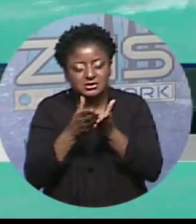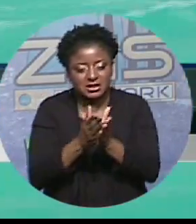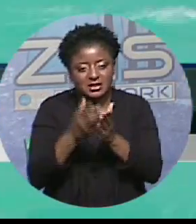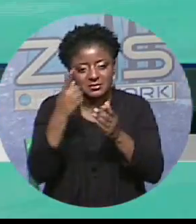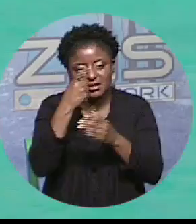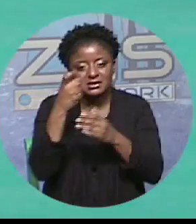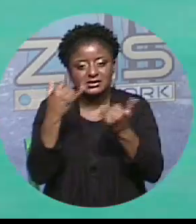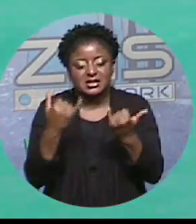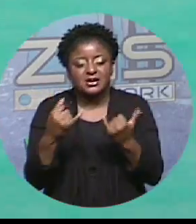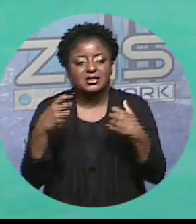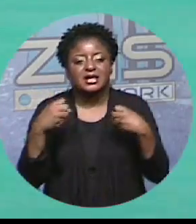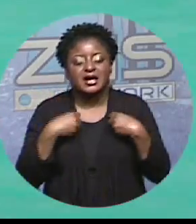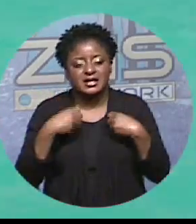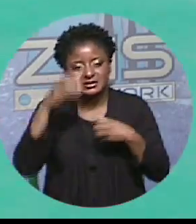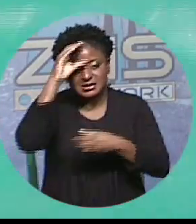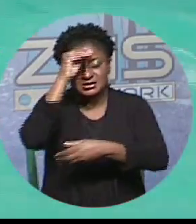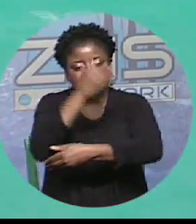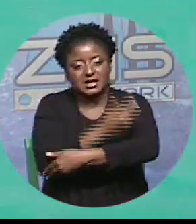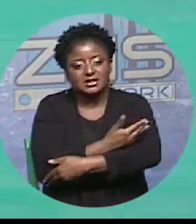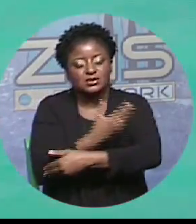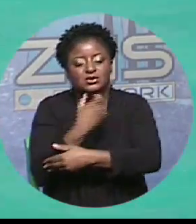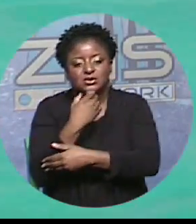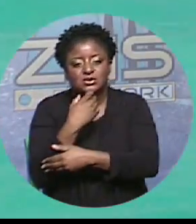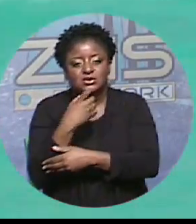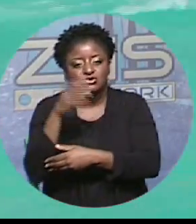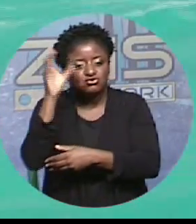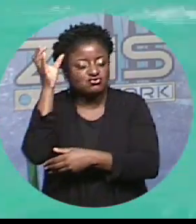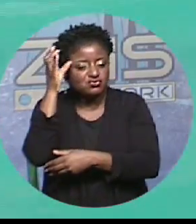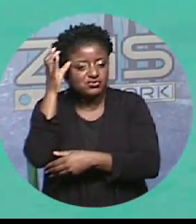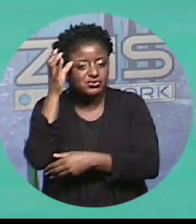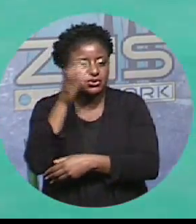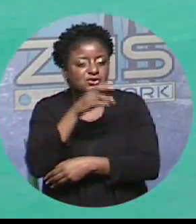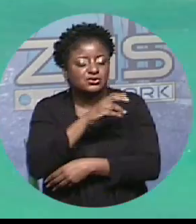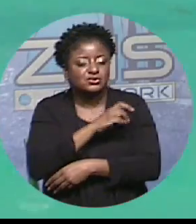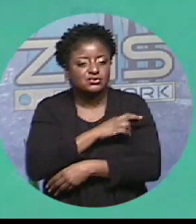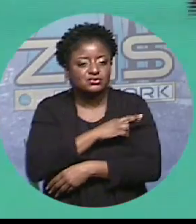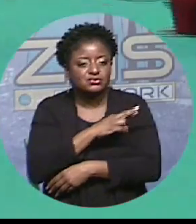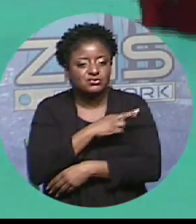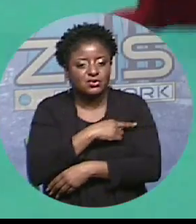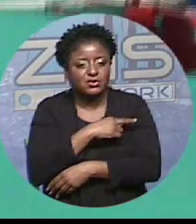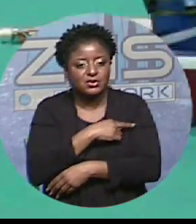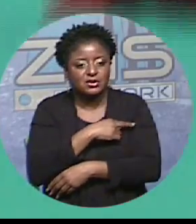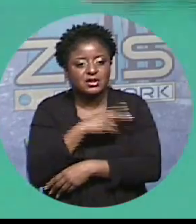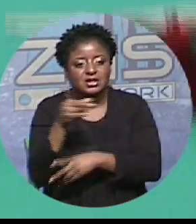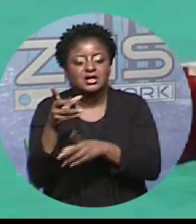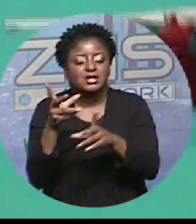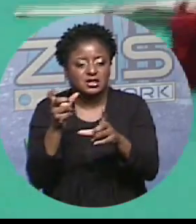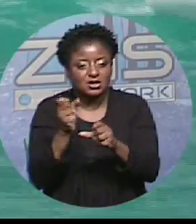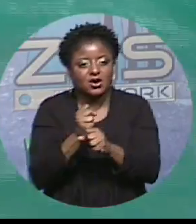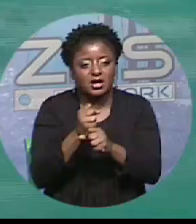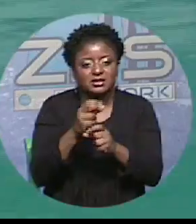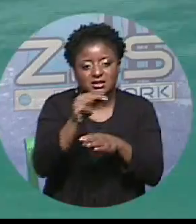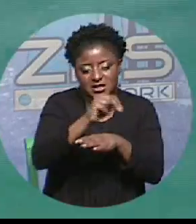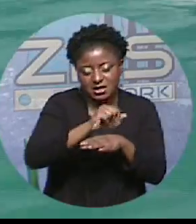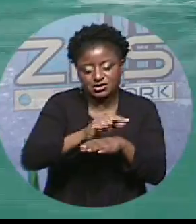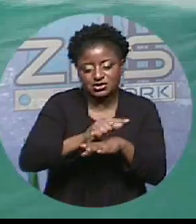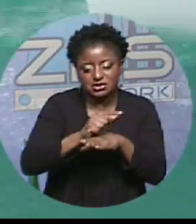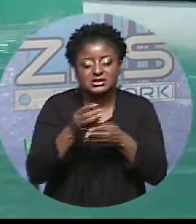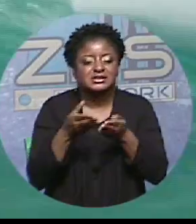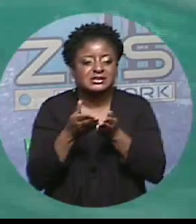Chris Rule. He won 2 out of the 3 Class E races to cart away with the Sir Durwood Knowles National